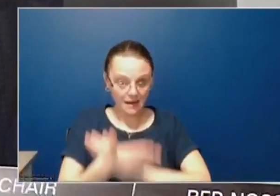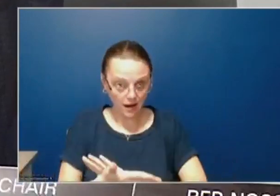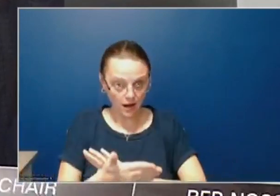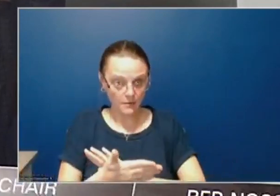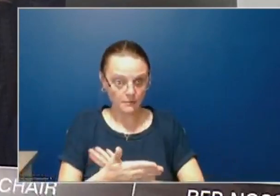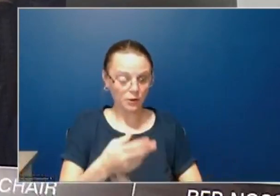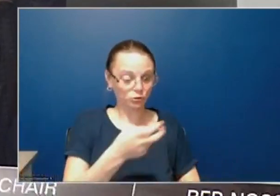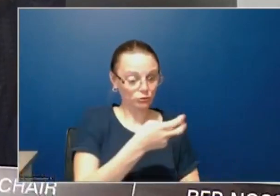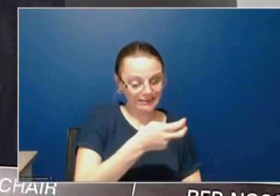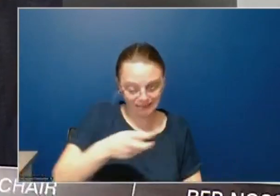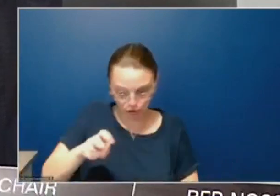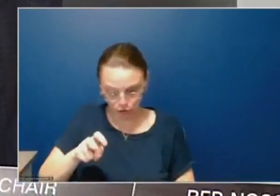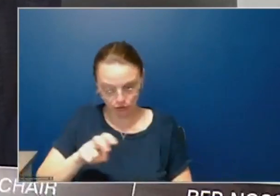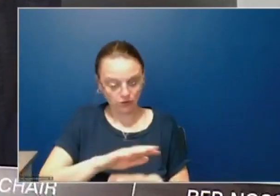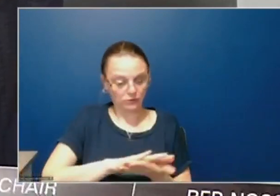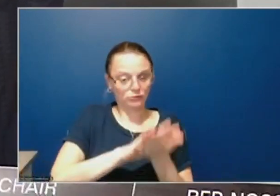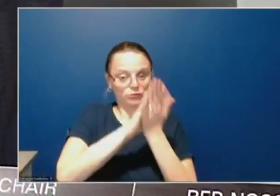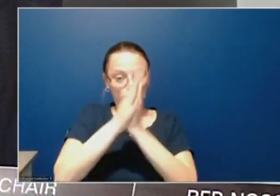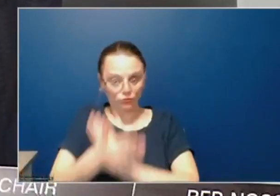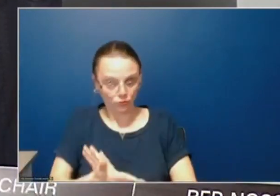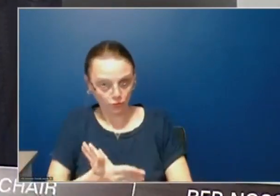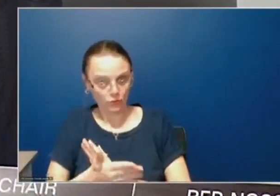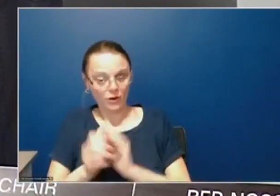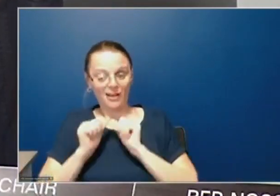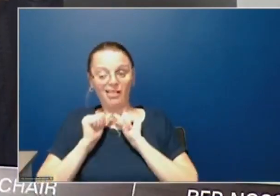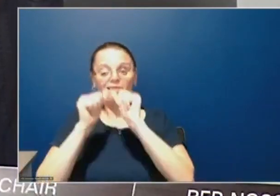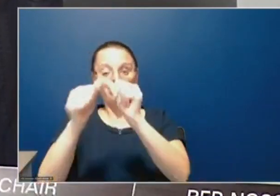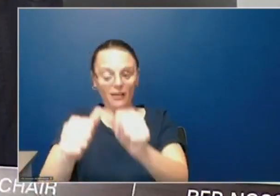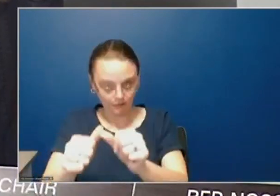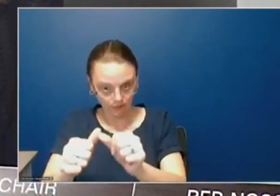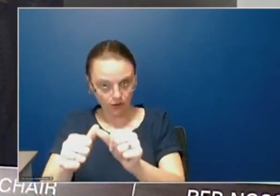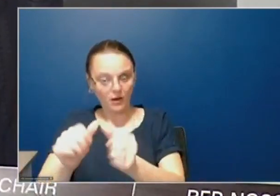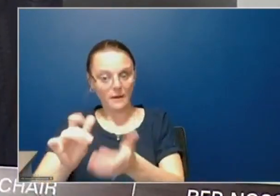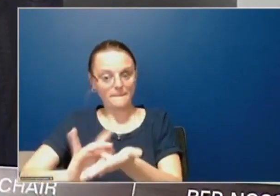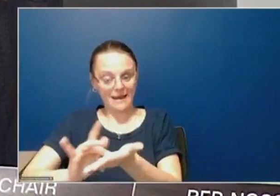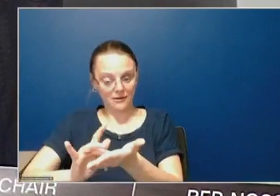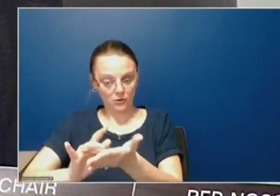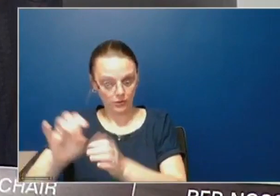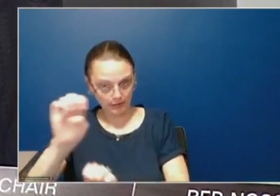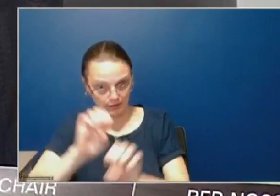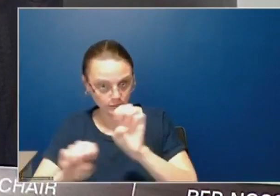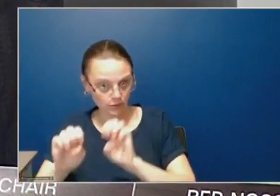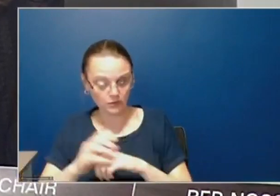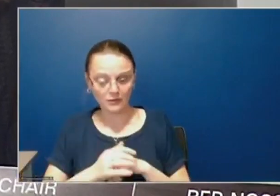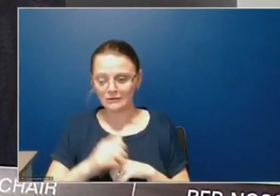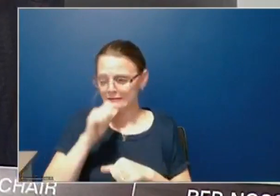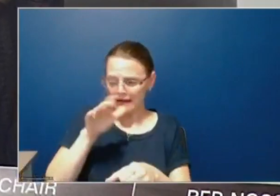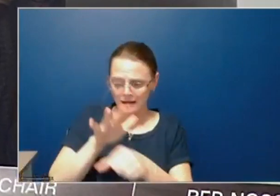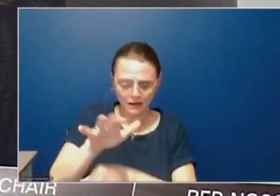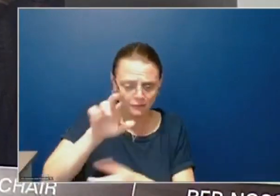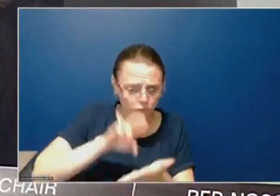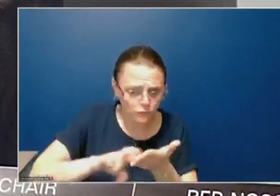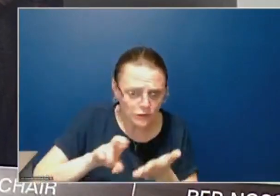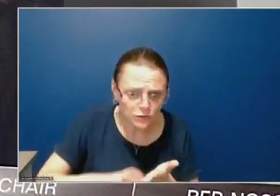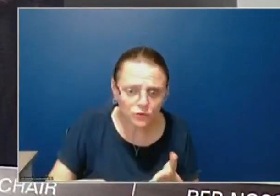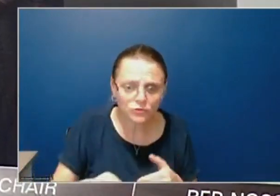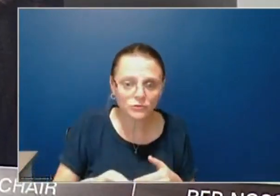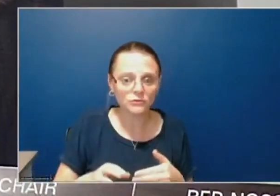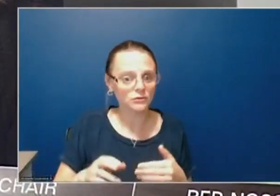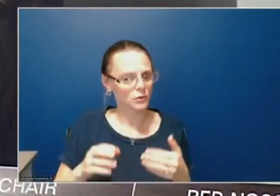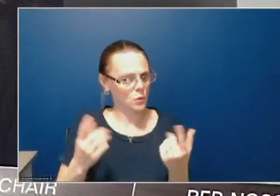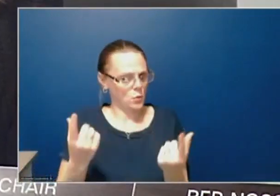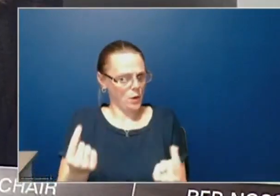transitioning them into lifelong medical experiments. We don't have longitudinal studies. We don't really know what we're